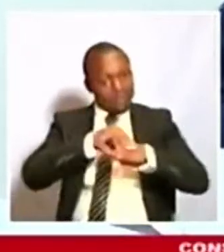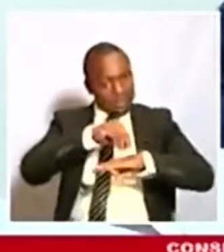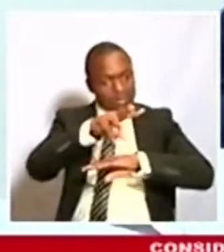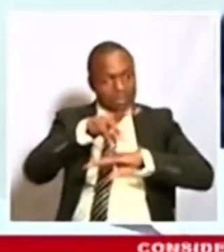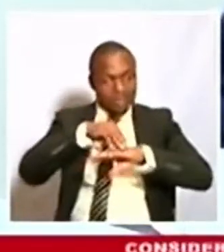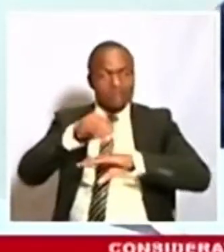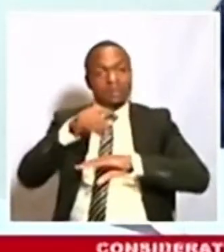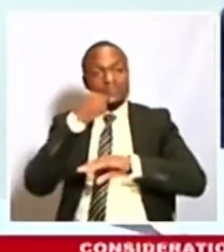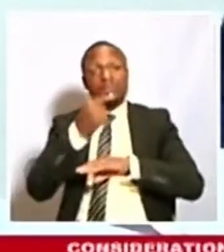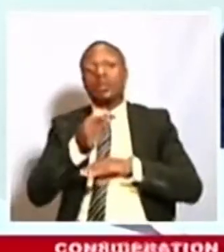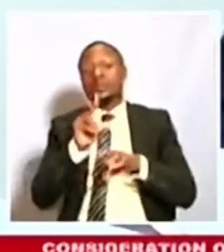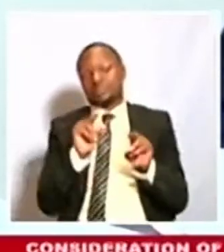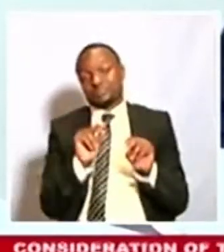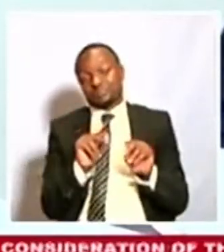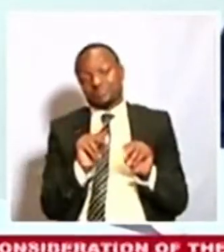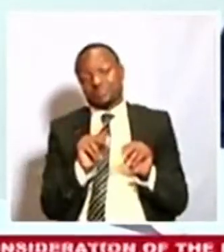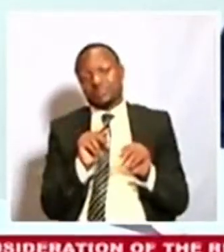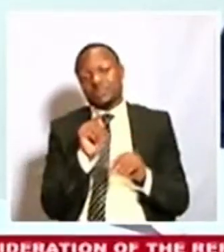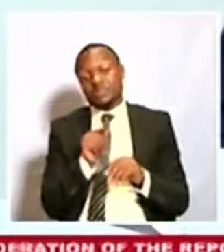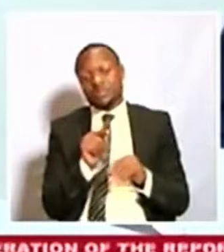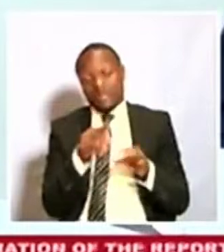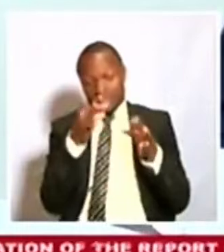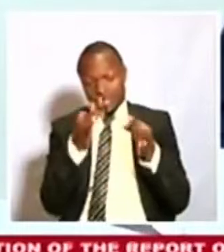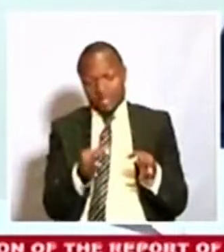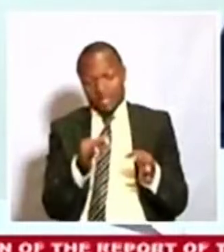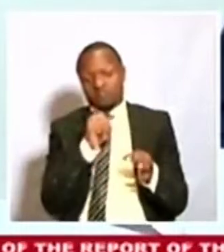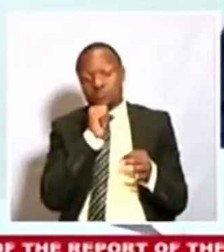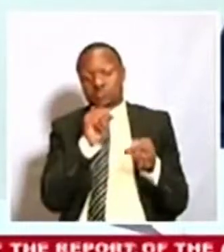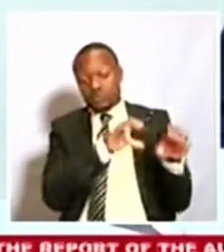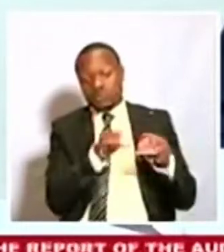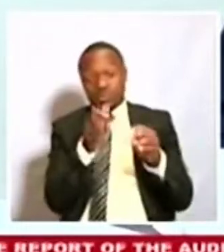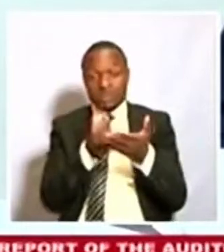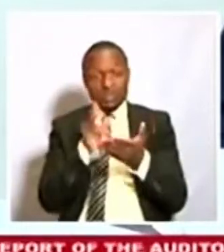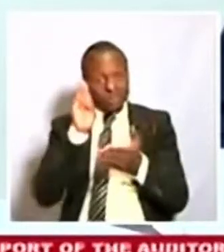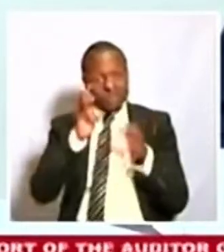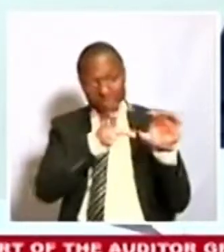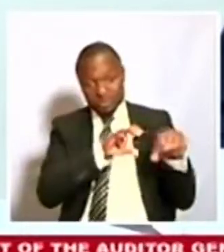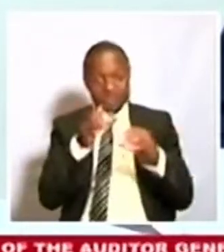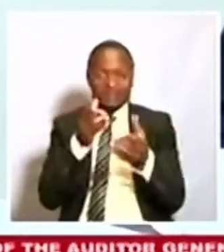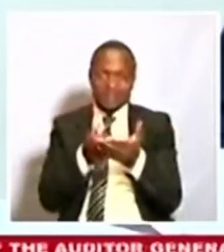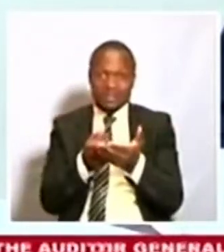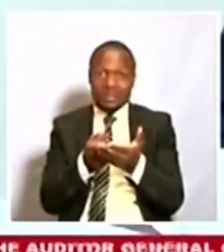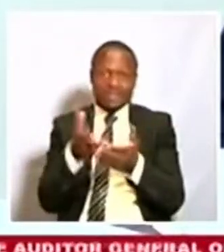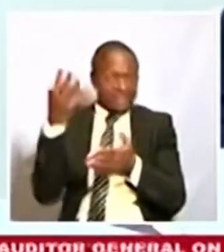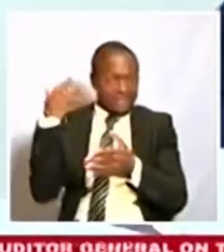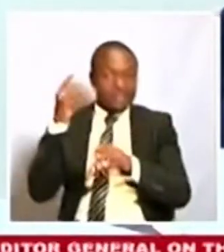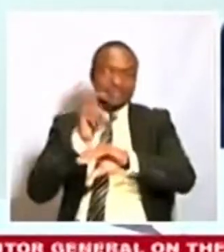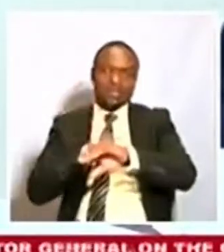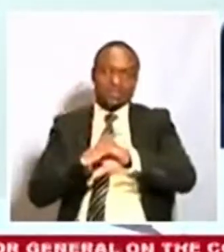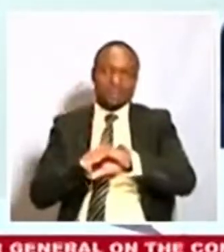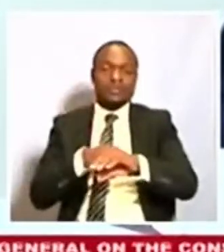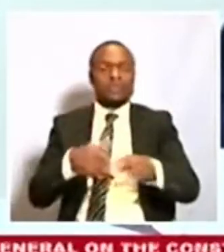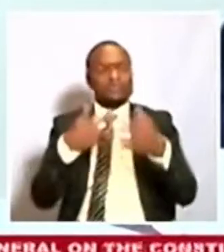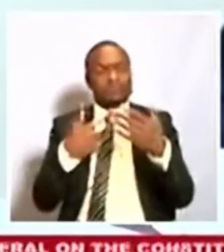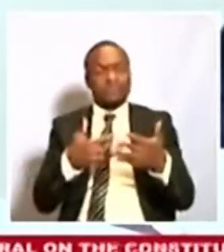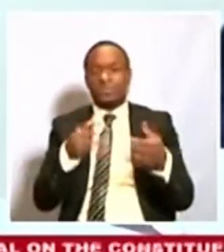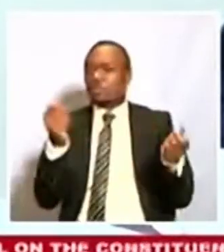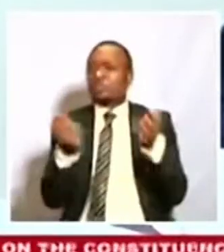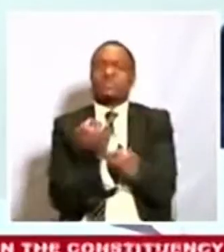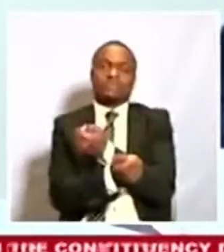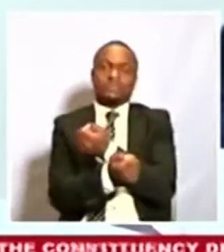adequately to say, no, I think even if you are not doing this, you are going to do this. And at that time, even documentation would have